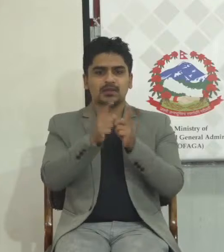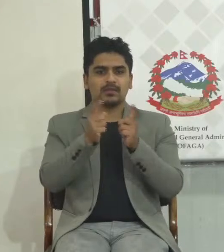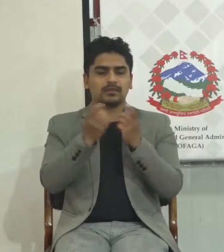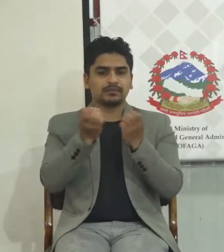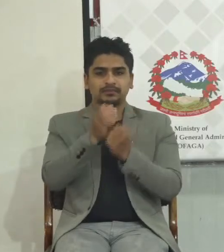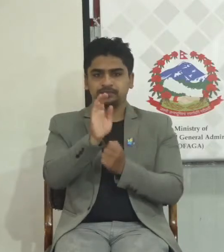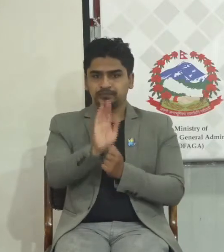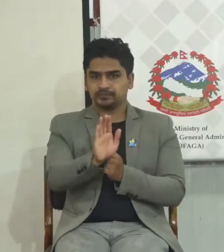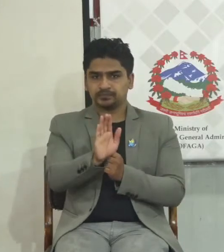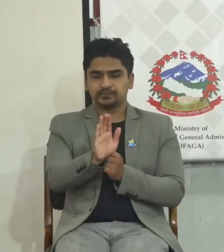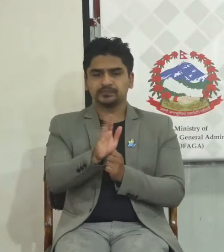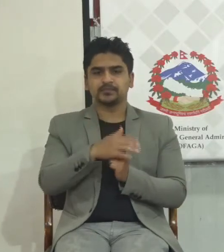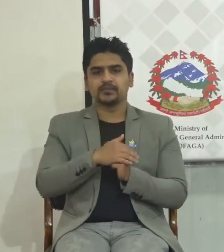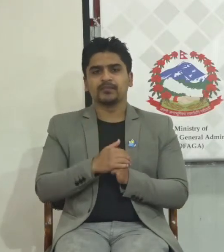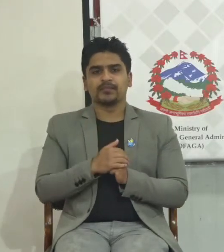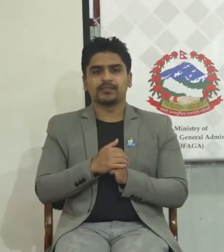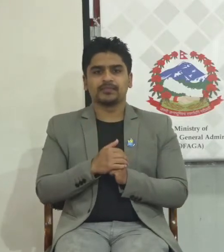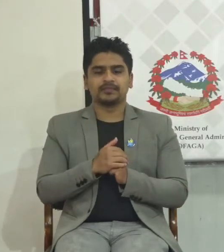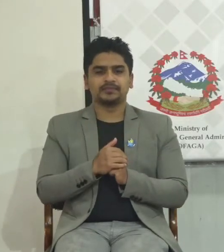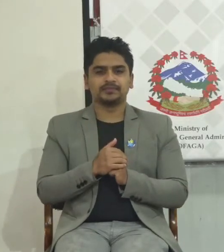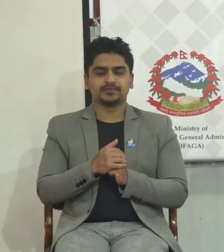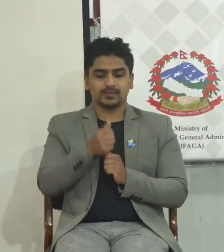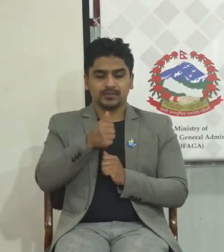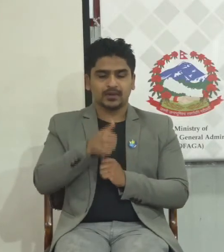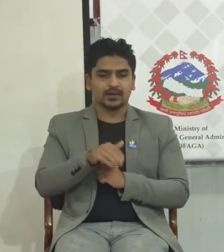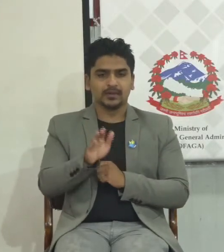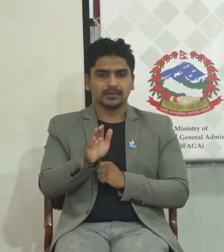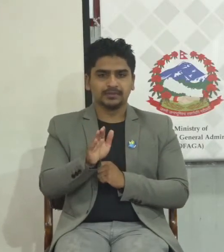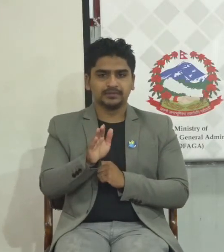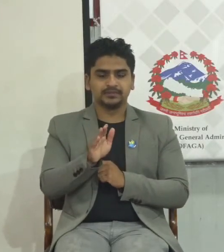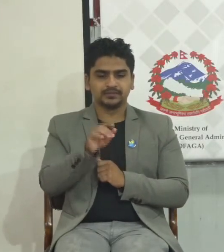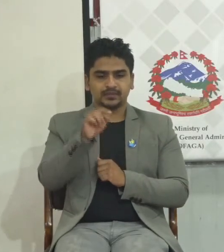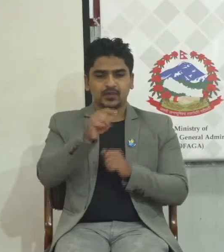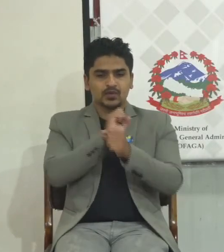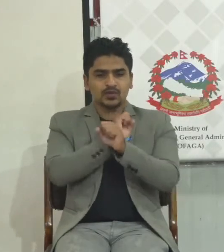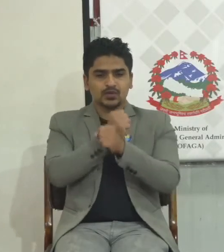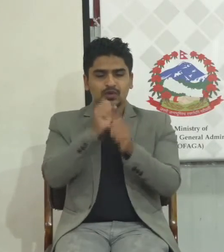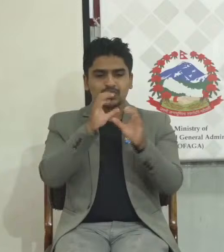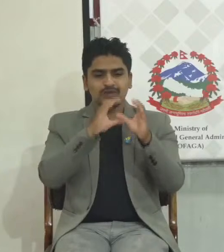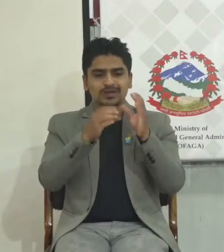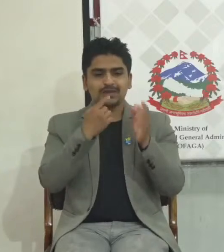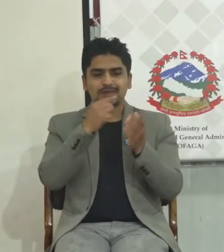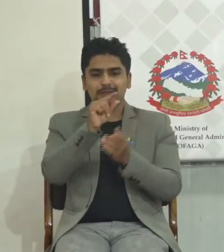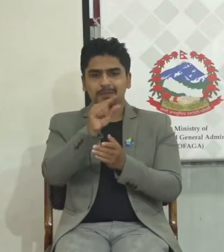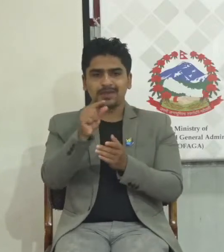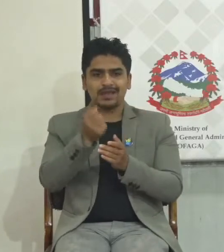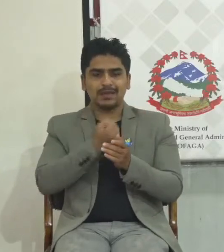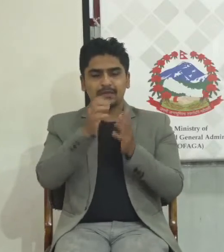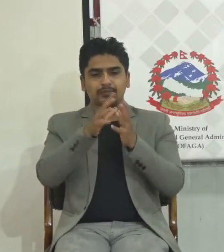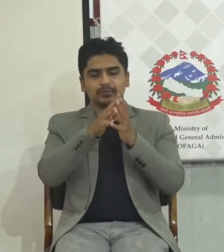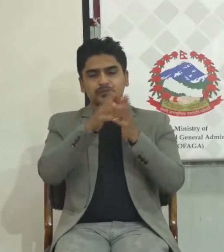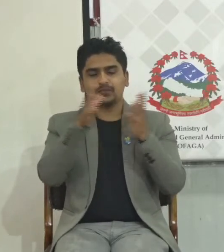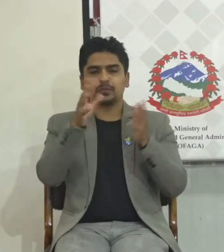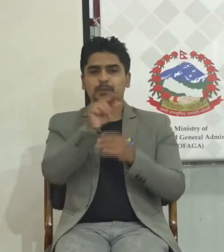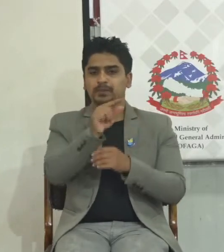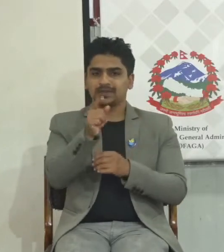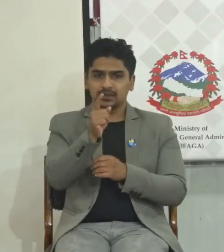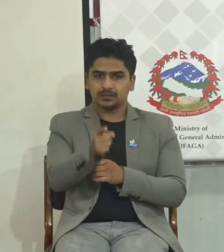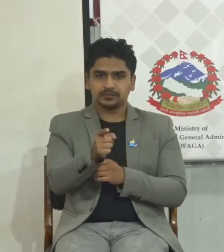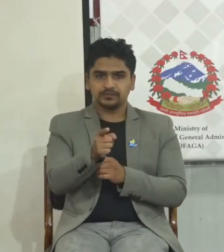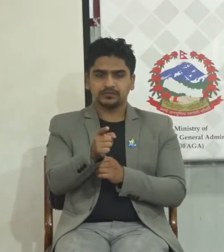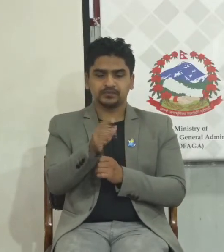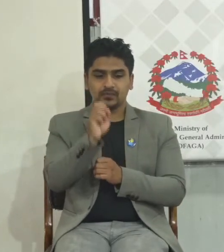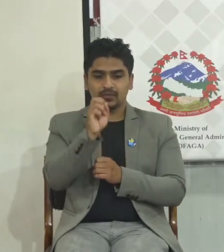Well, the crisis communication itself is a very comprehensive and very vague topic.